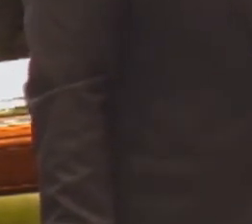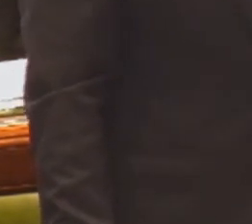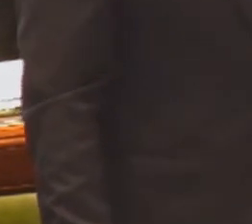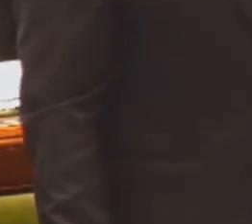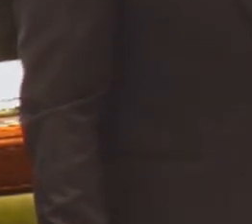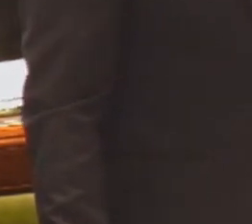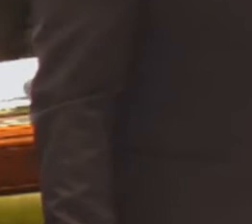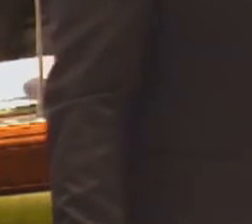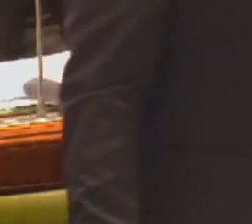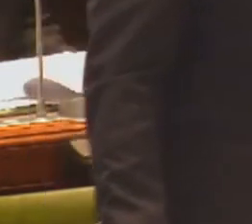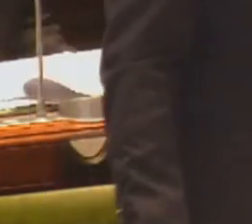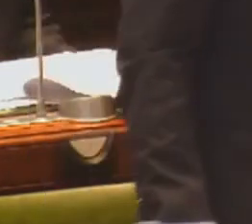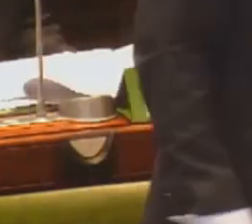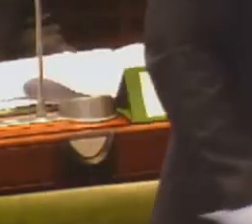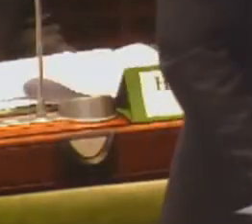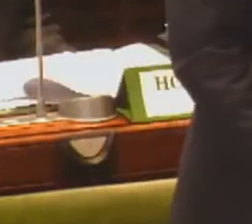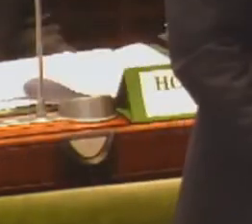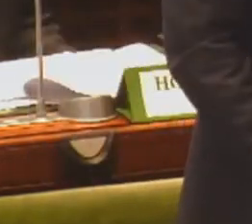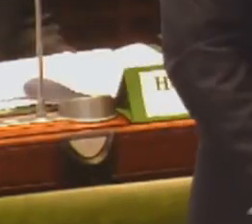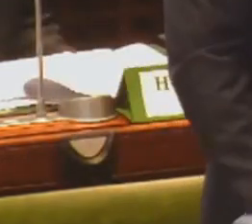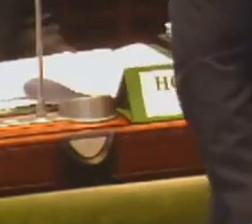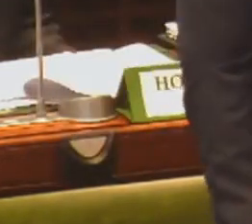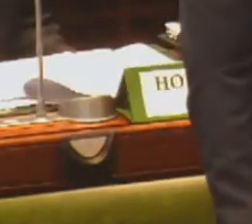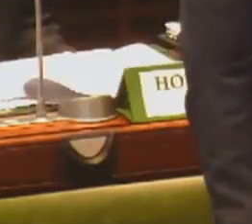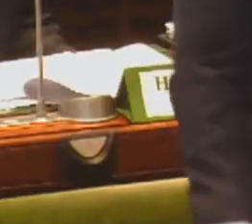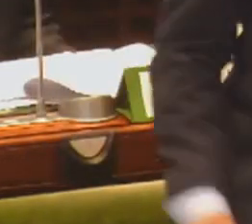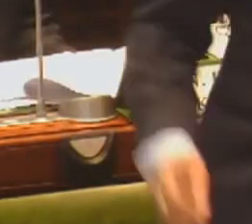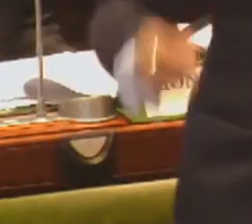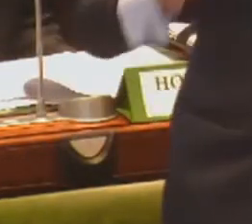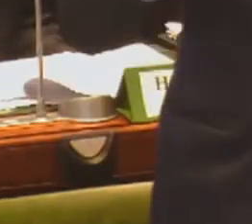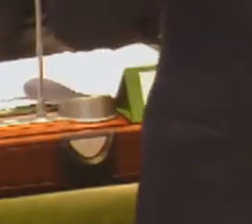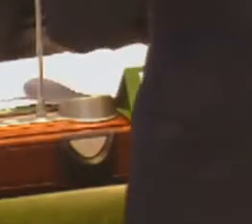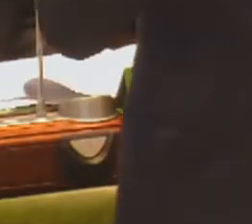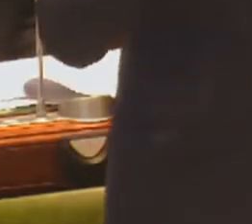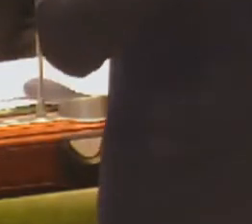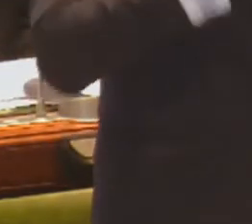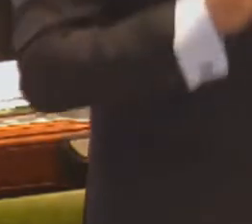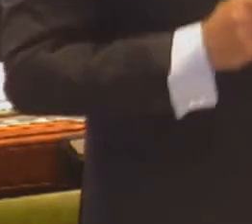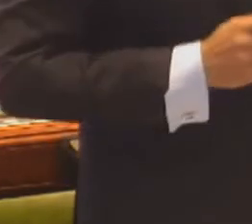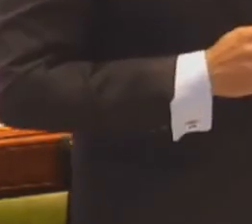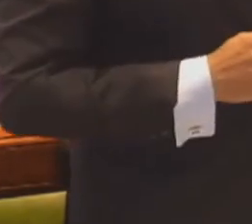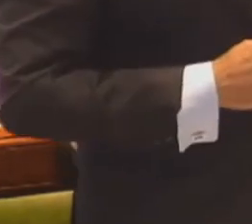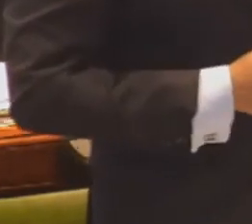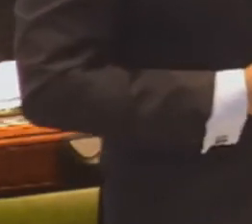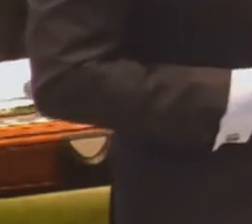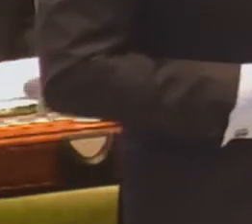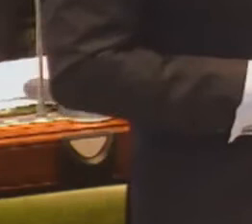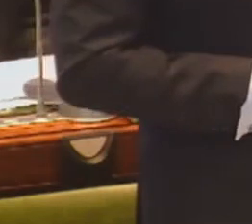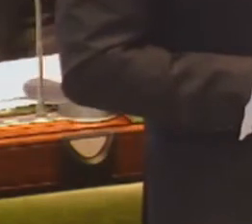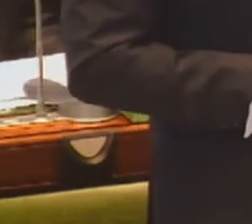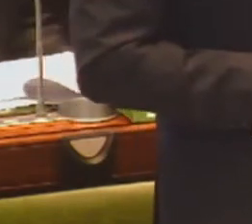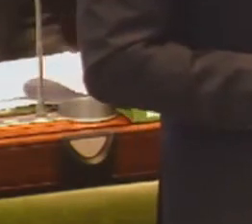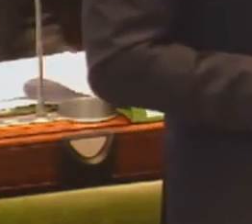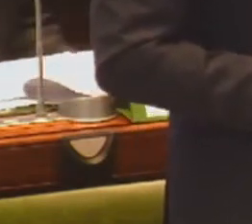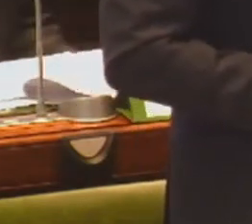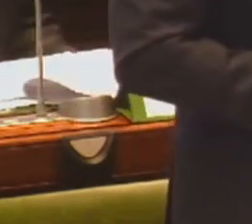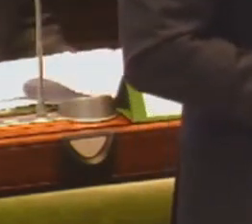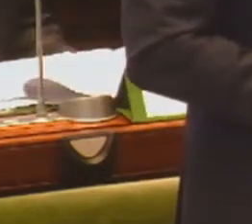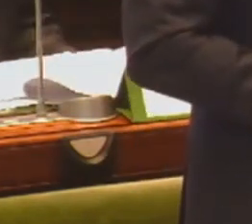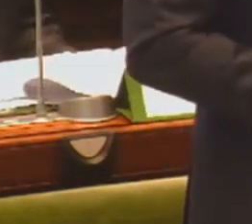of performance contract. So obviously he agrees that contract employment should be